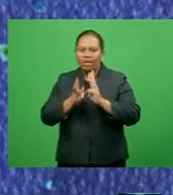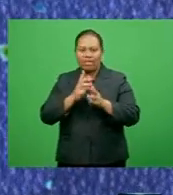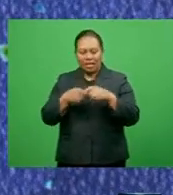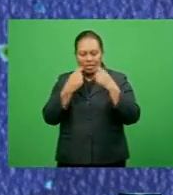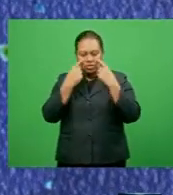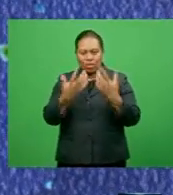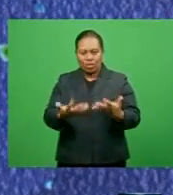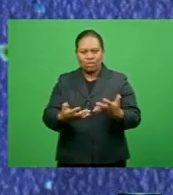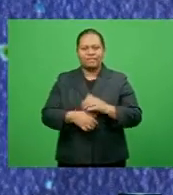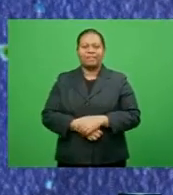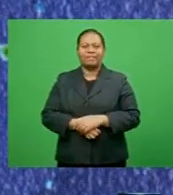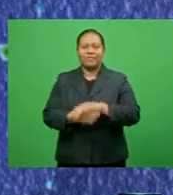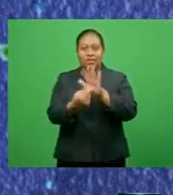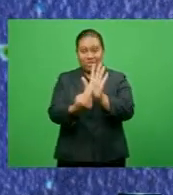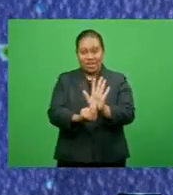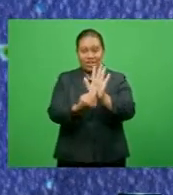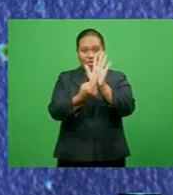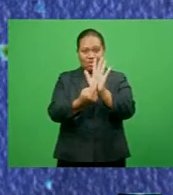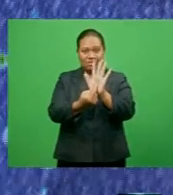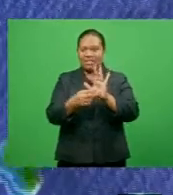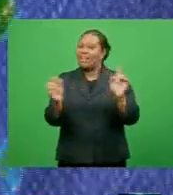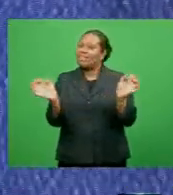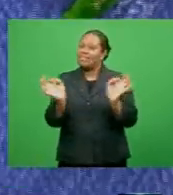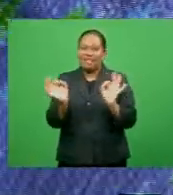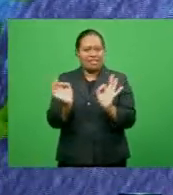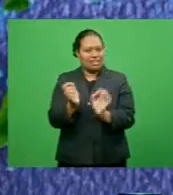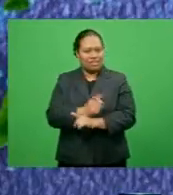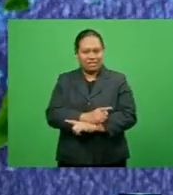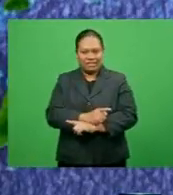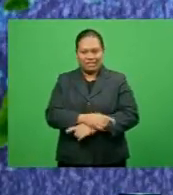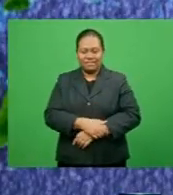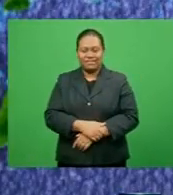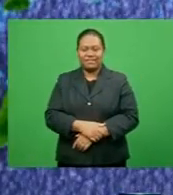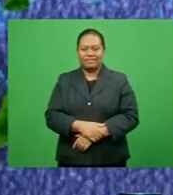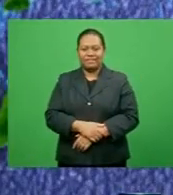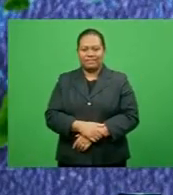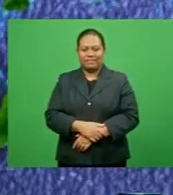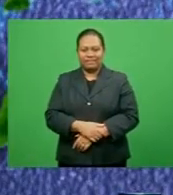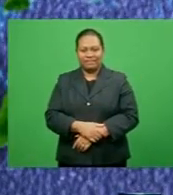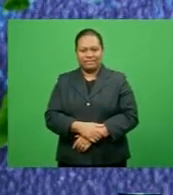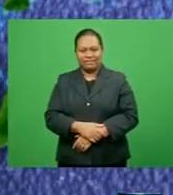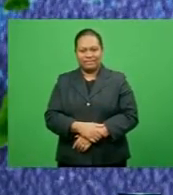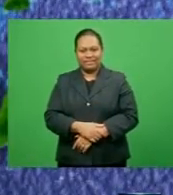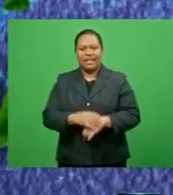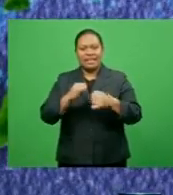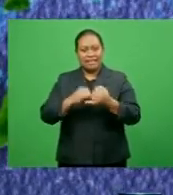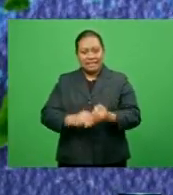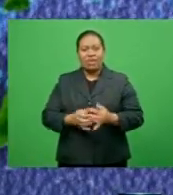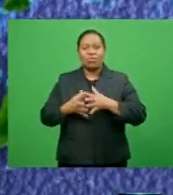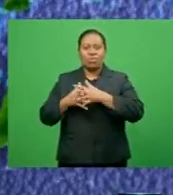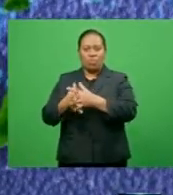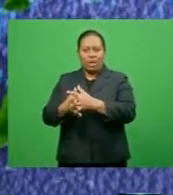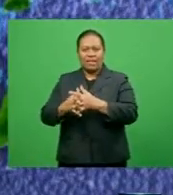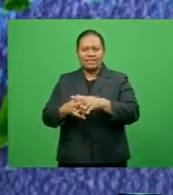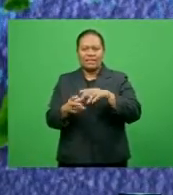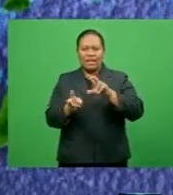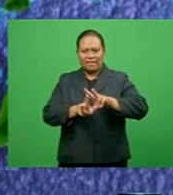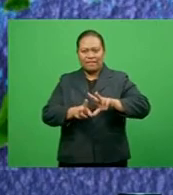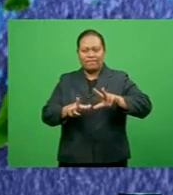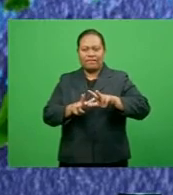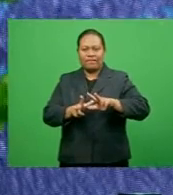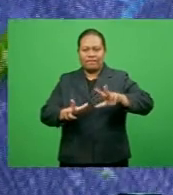weather. And up north, no major change either. For southwest Viti level waters, Kandavu